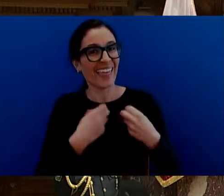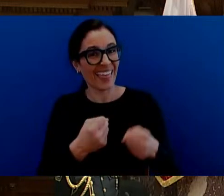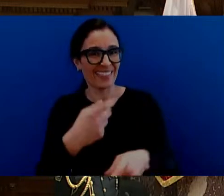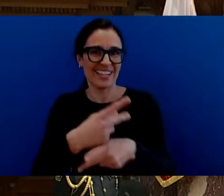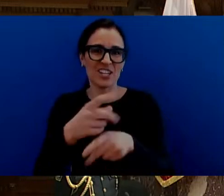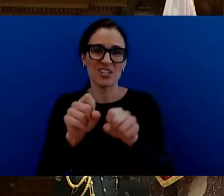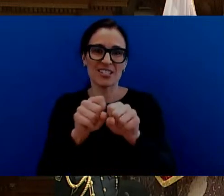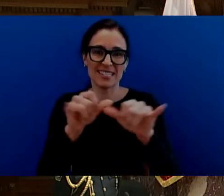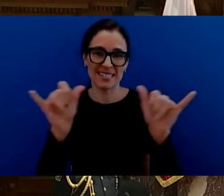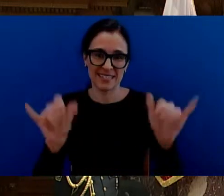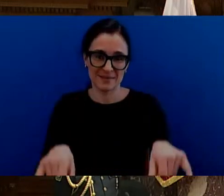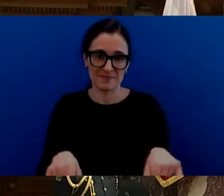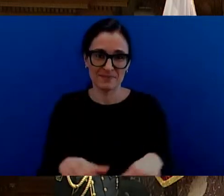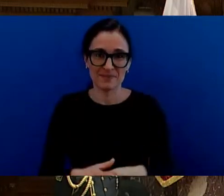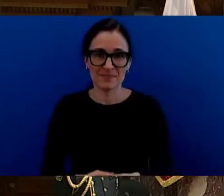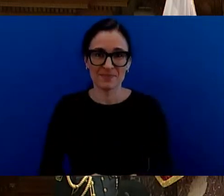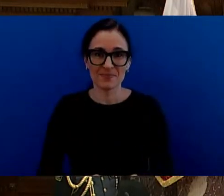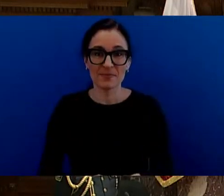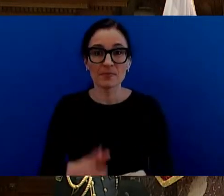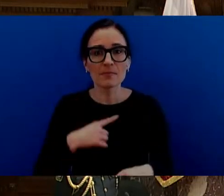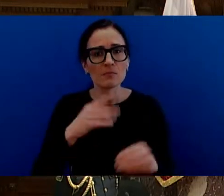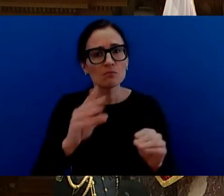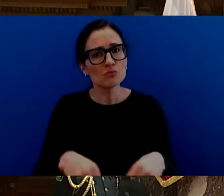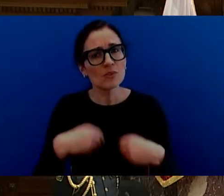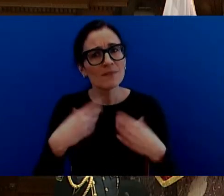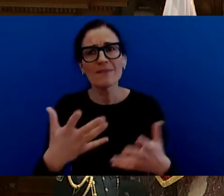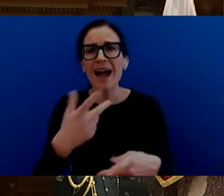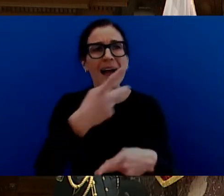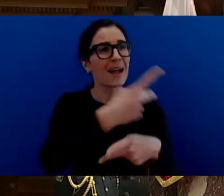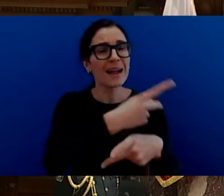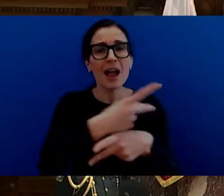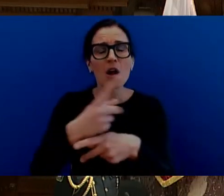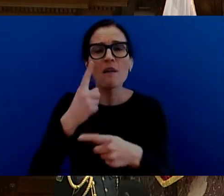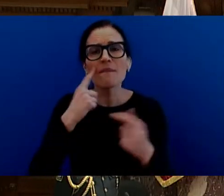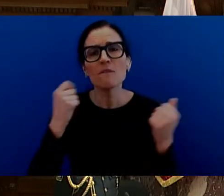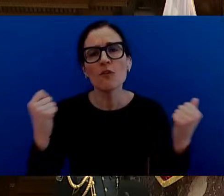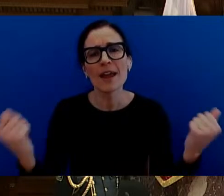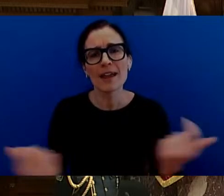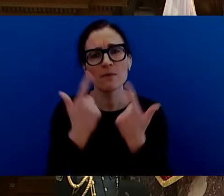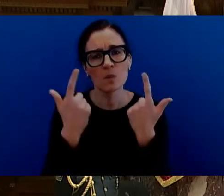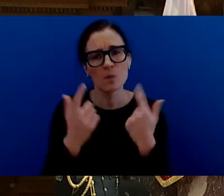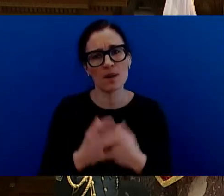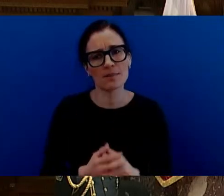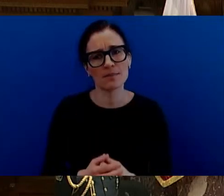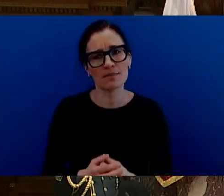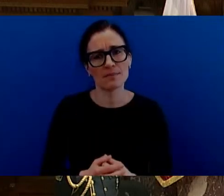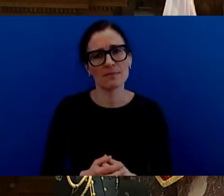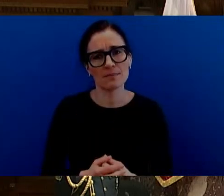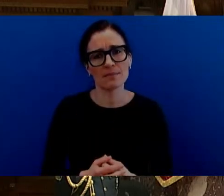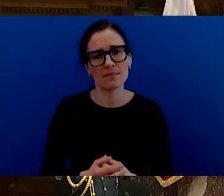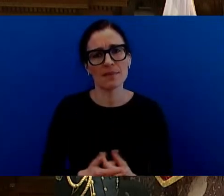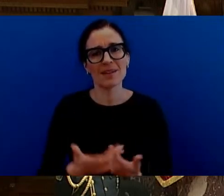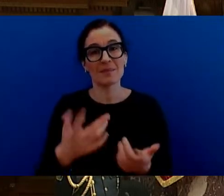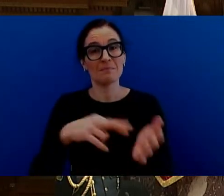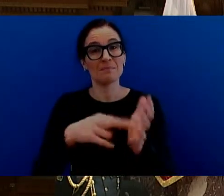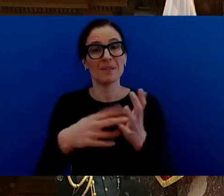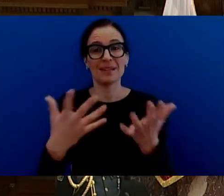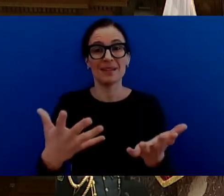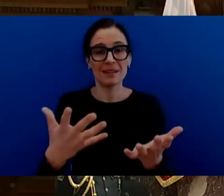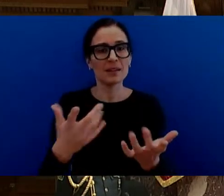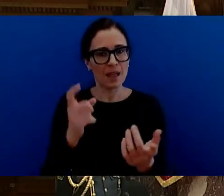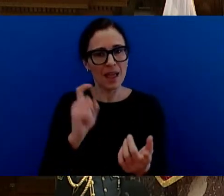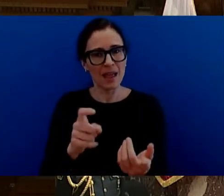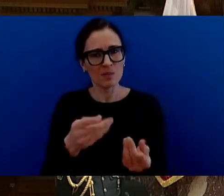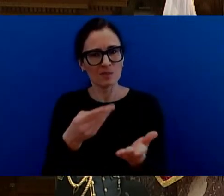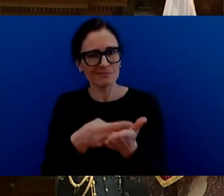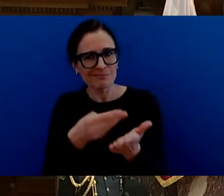out a credit card. But like many places, British Columbia is feeling the strain of worker shortages and a rising